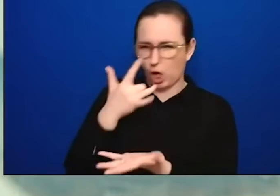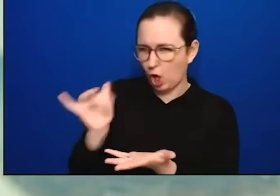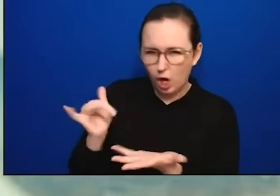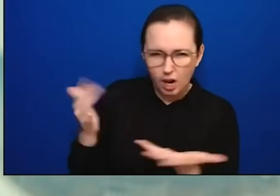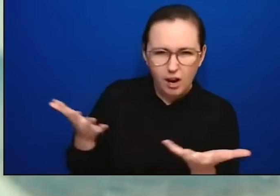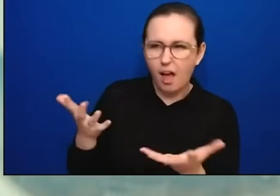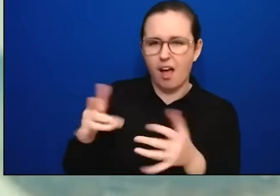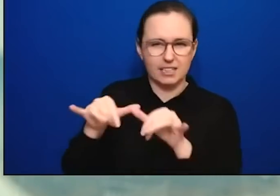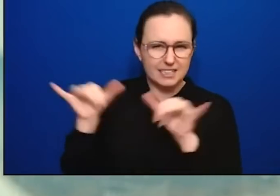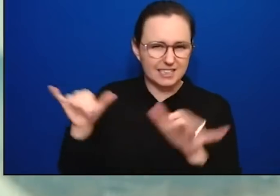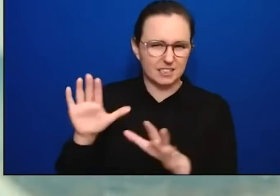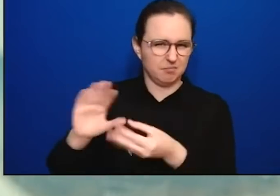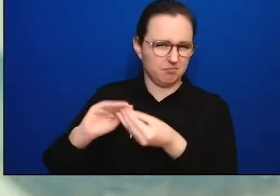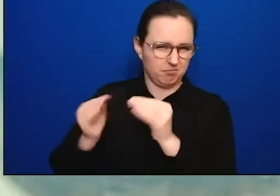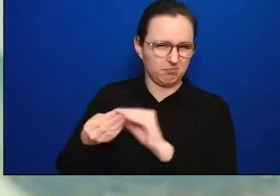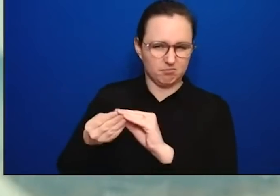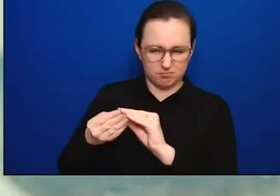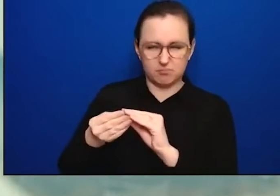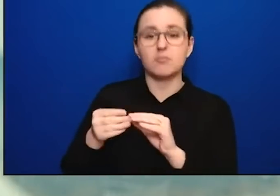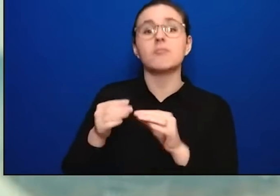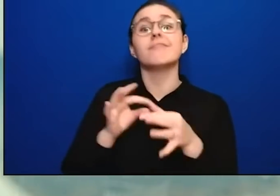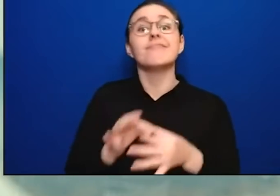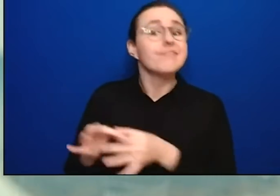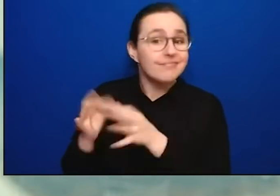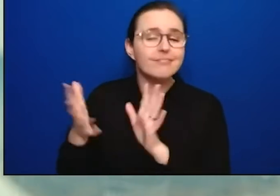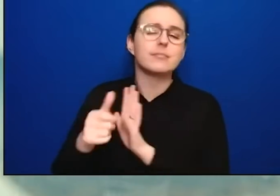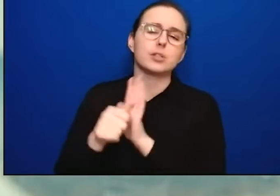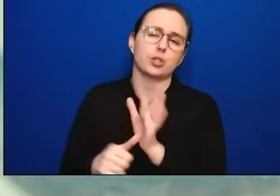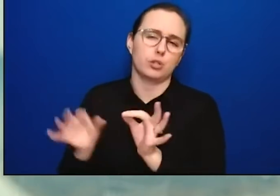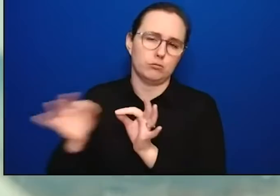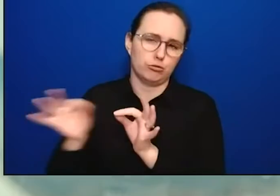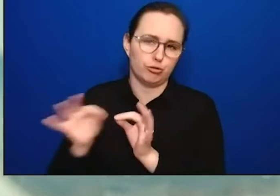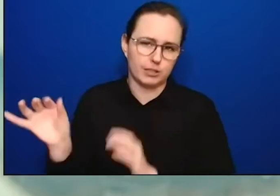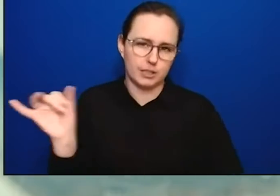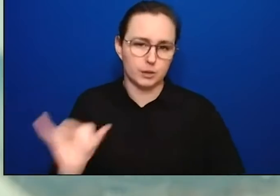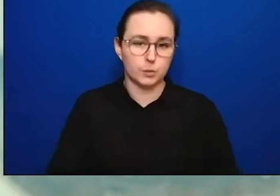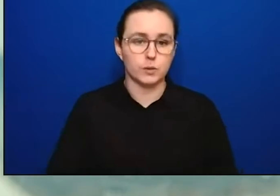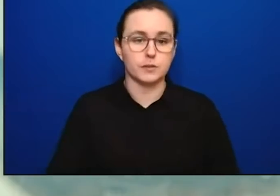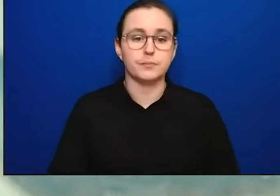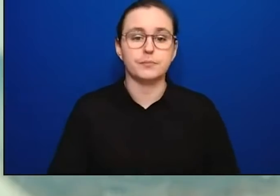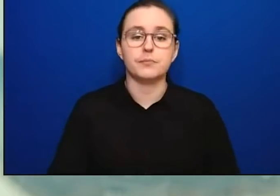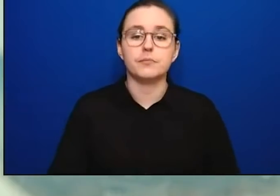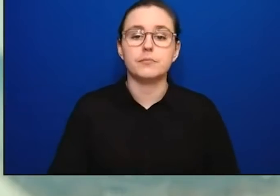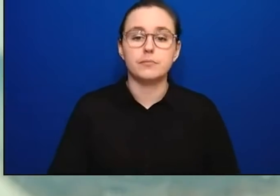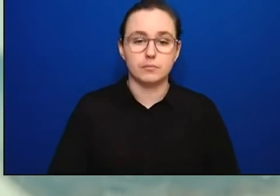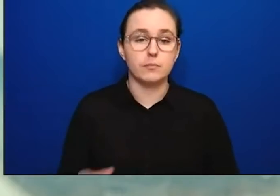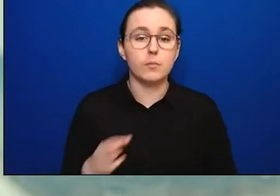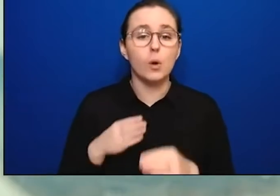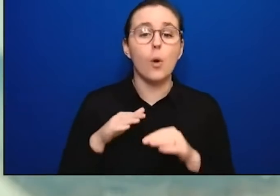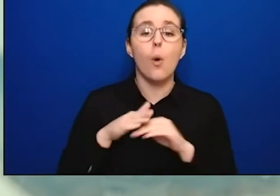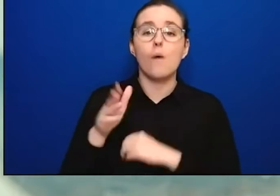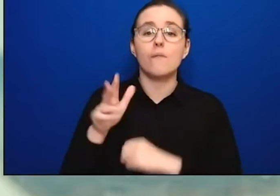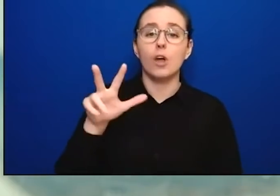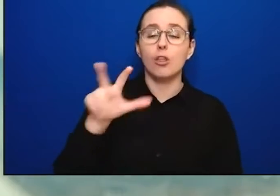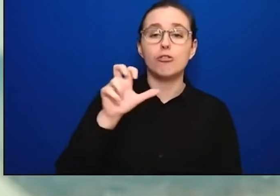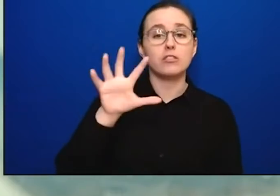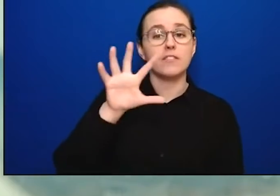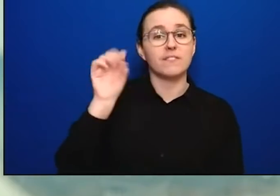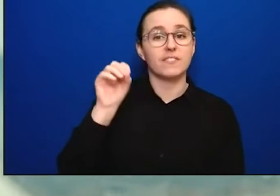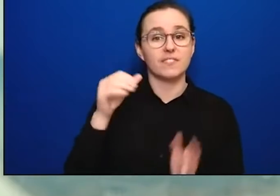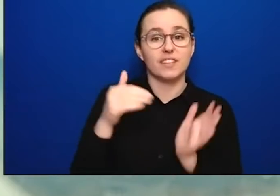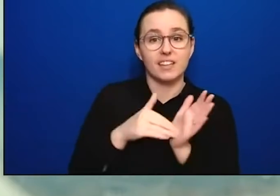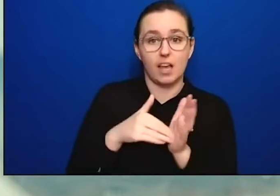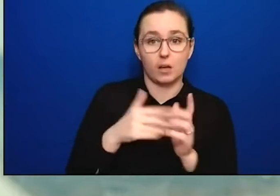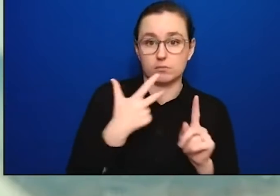healthcare system, and surgical postponements. First, I want to touch briefly on our immunization efforts, which have been extraordinary,